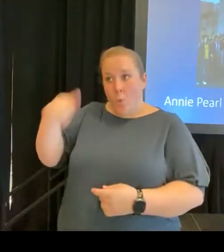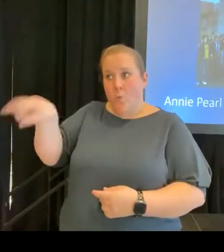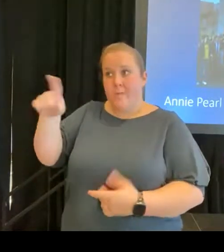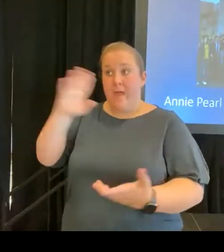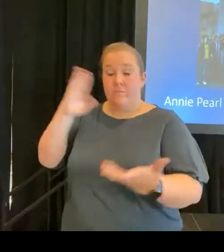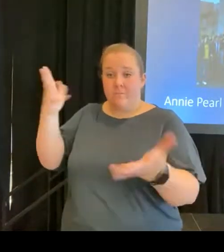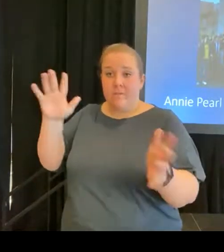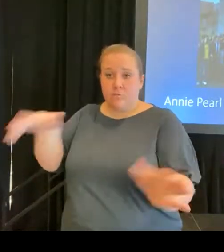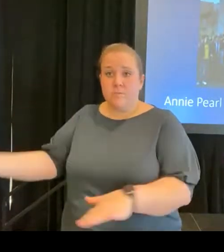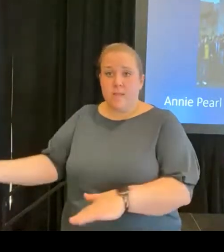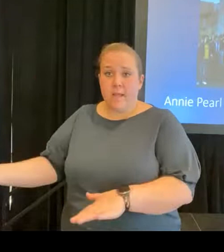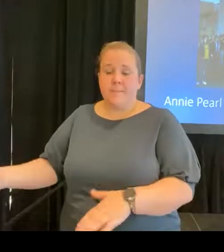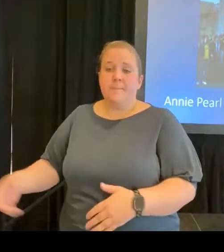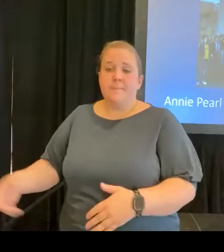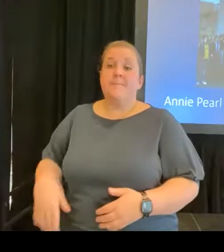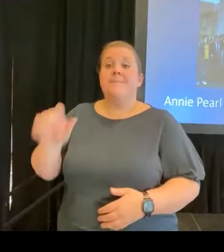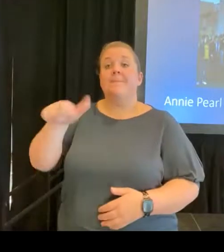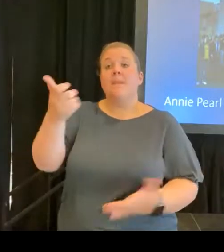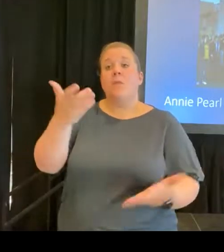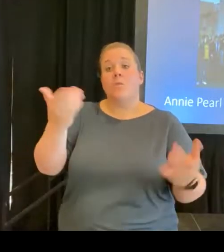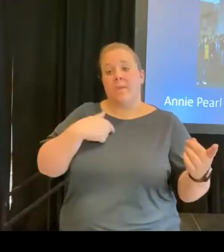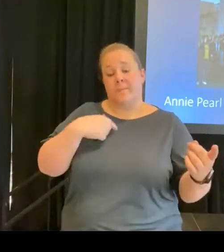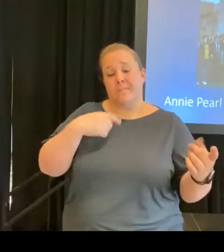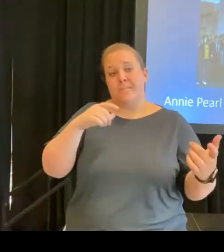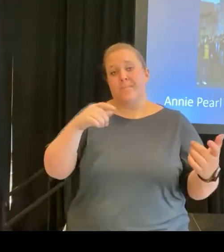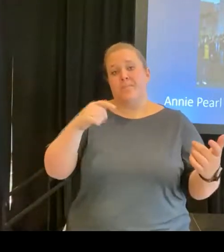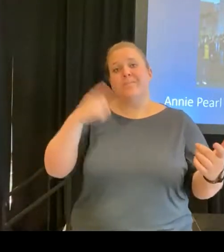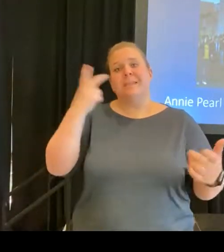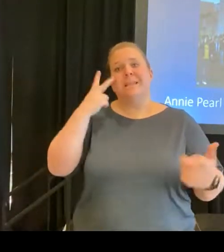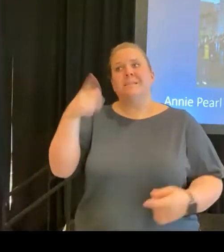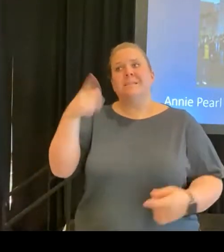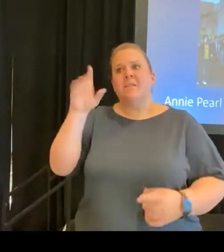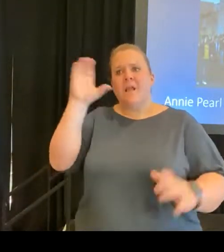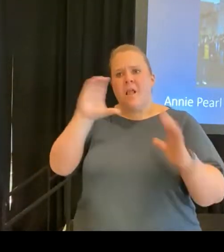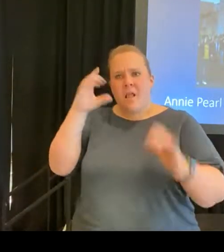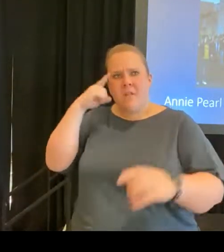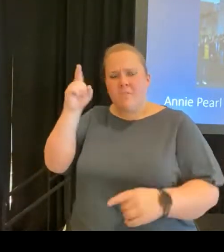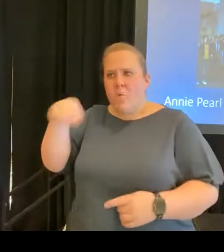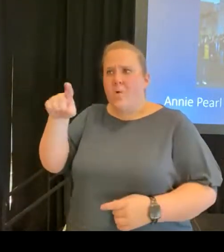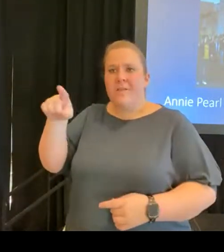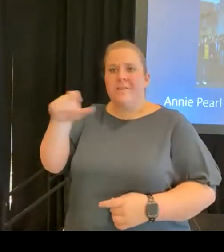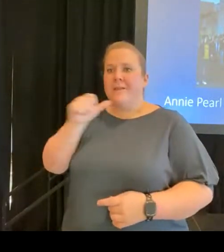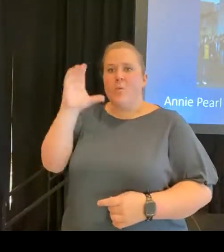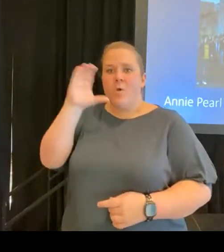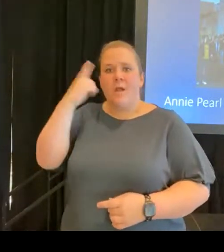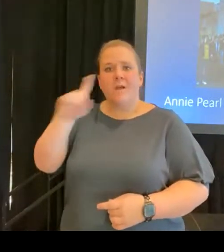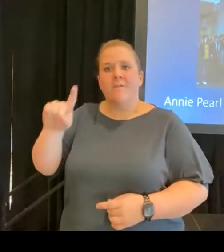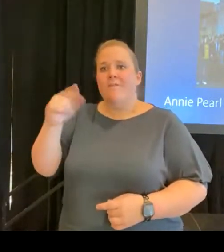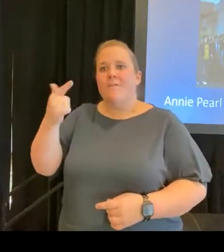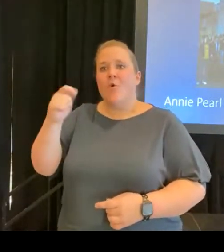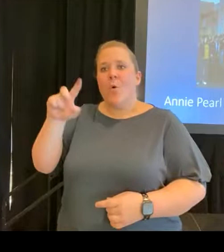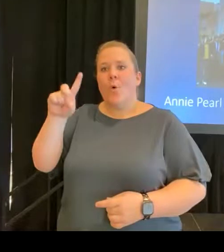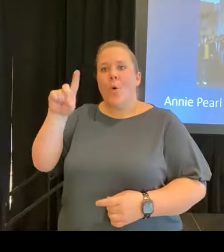were dead. Now, another thing about this, see, they weren't looking for Cheney, they were looking for Swain and Goodman because the white folks getting